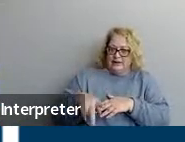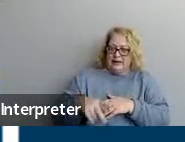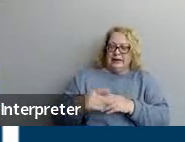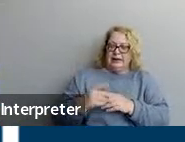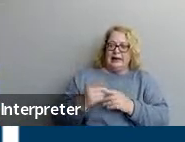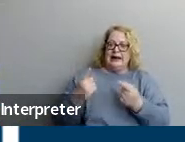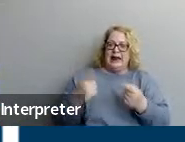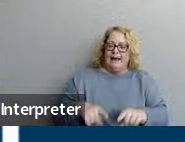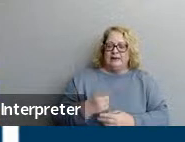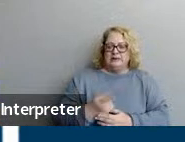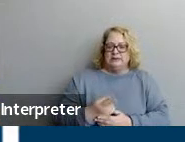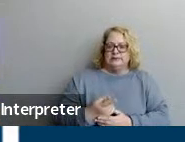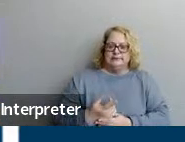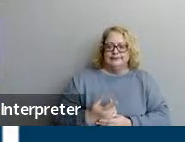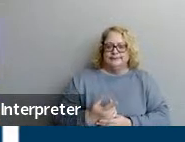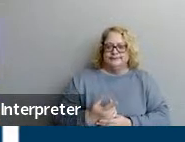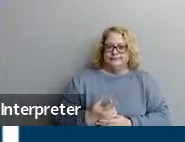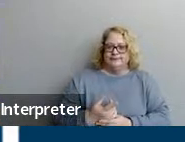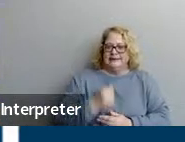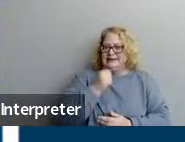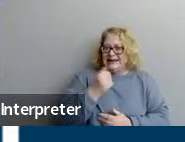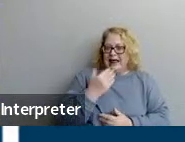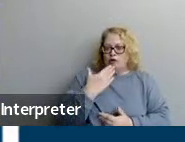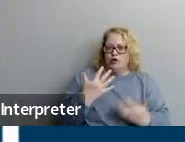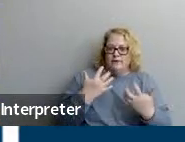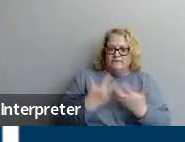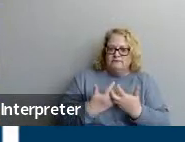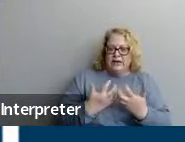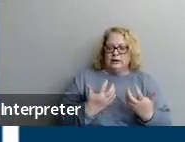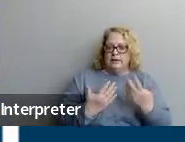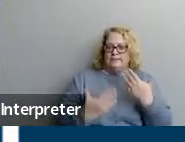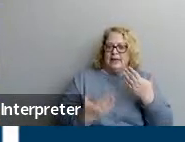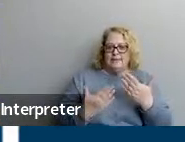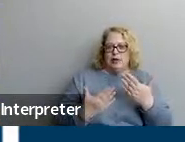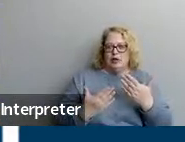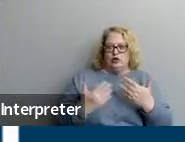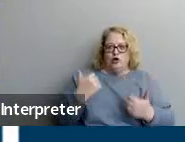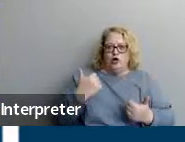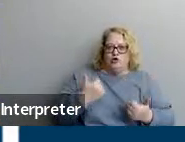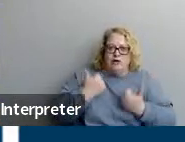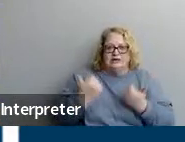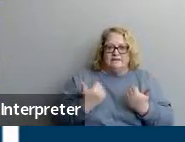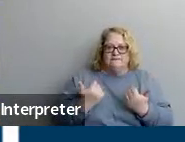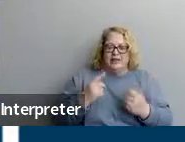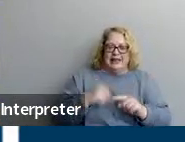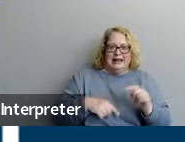turns out it seems to be not a good fit. Maybe they are overly aggressive. Maybe they're not